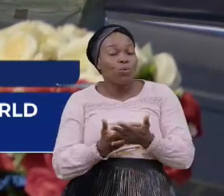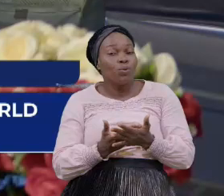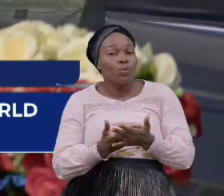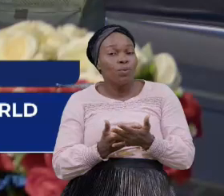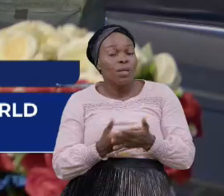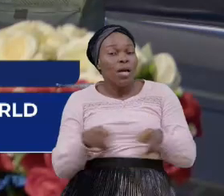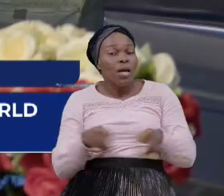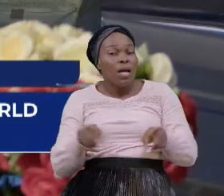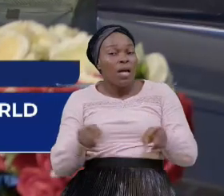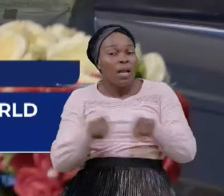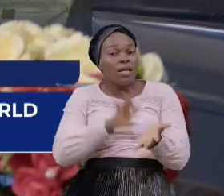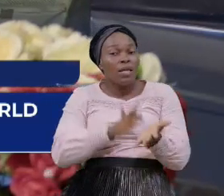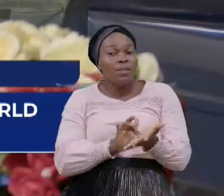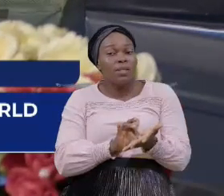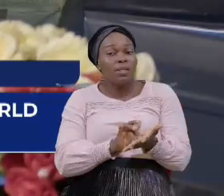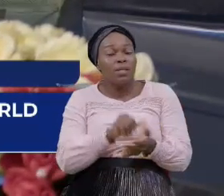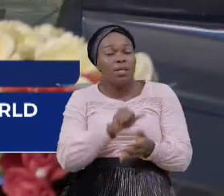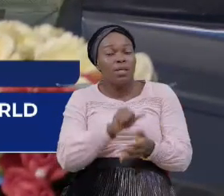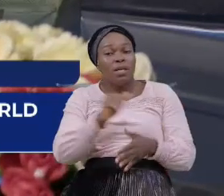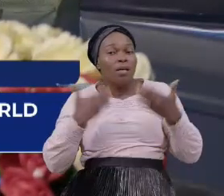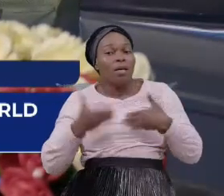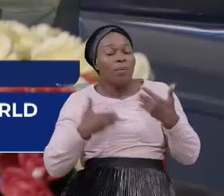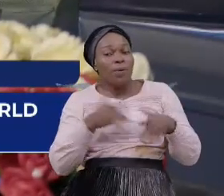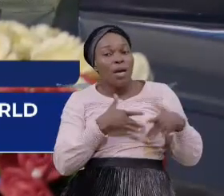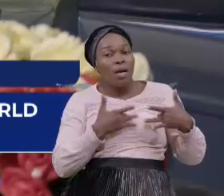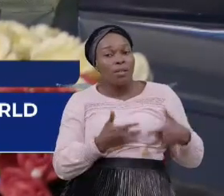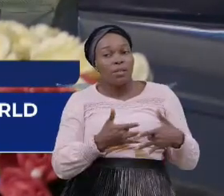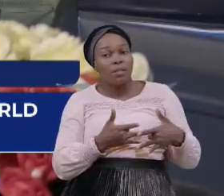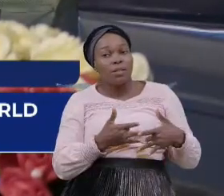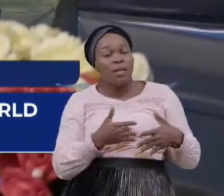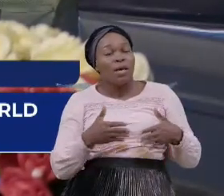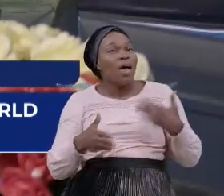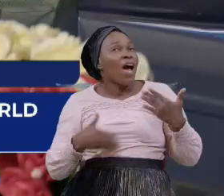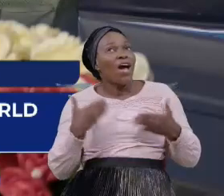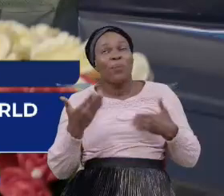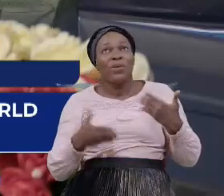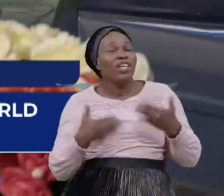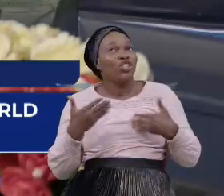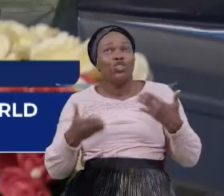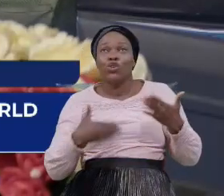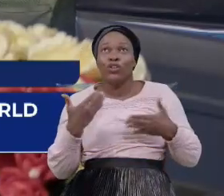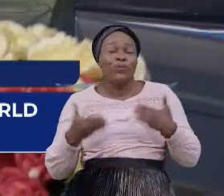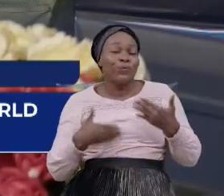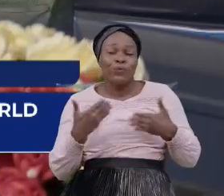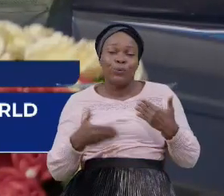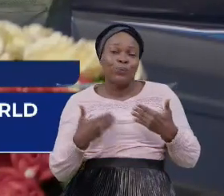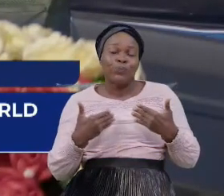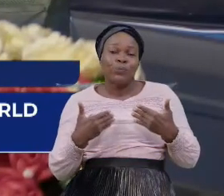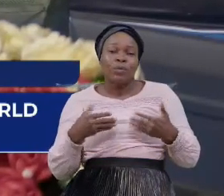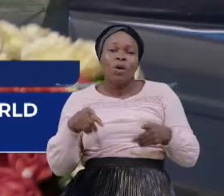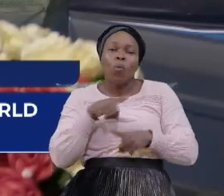A joyful heart, hilarious, happy, joyful. And when things